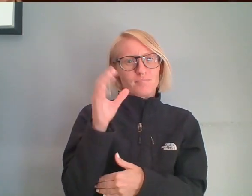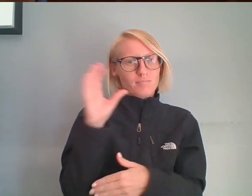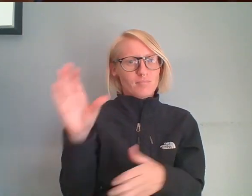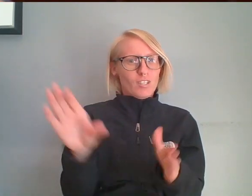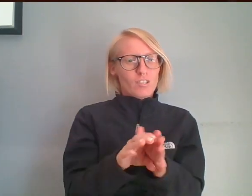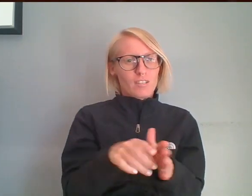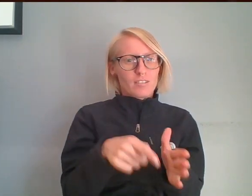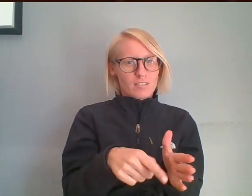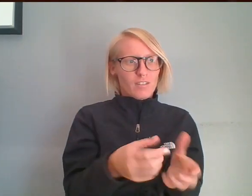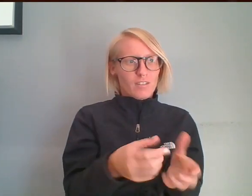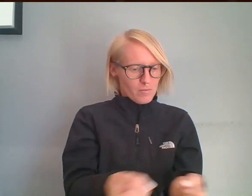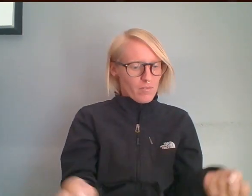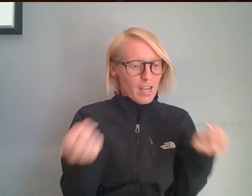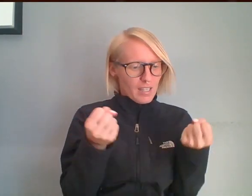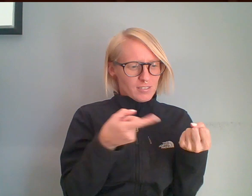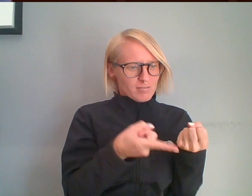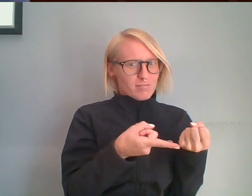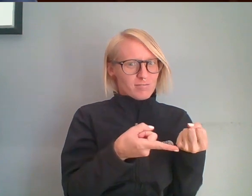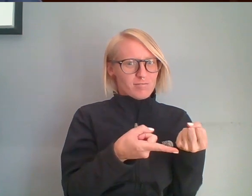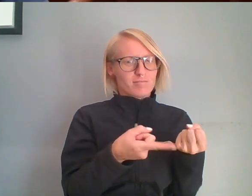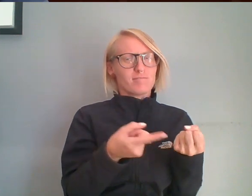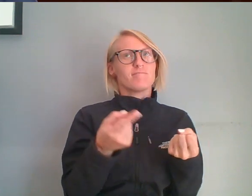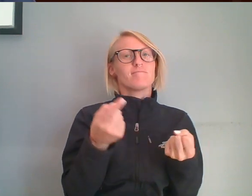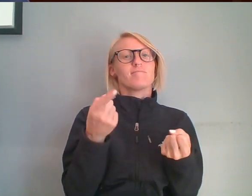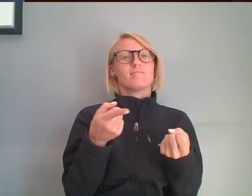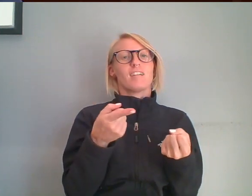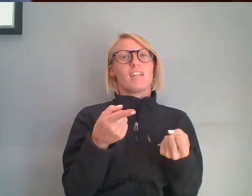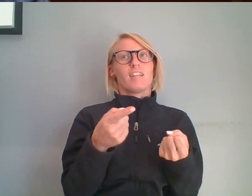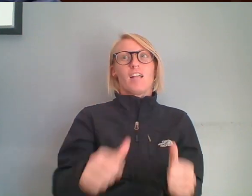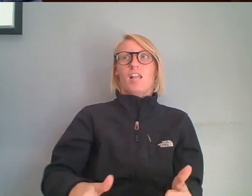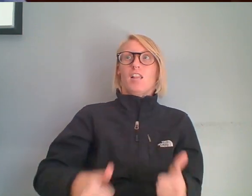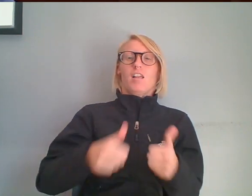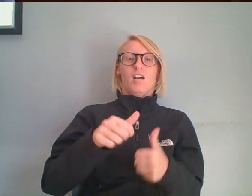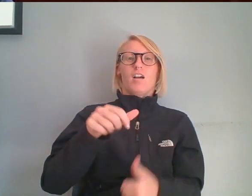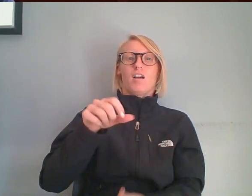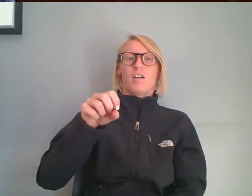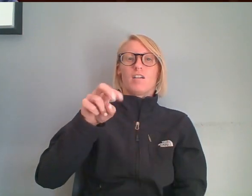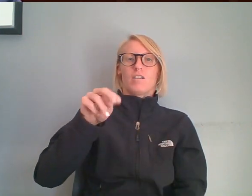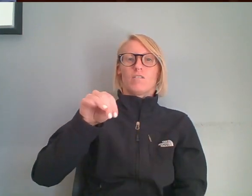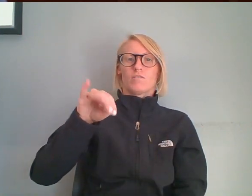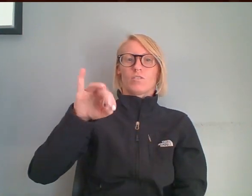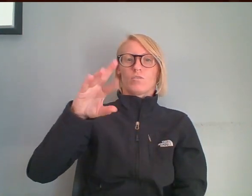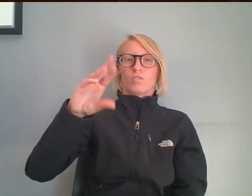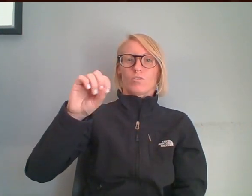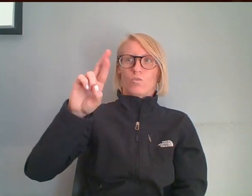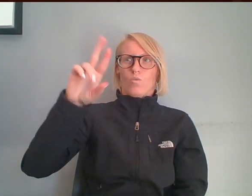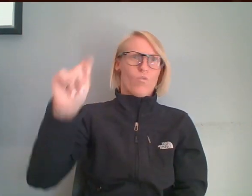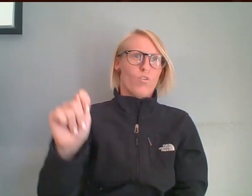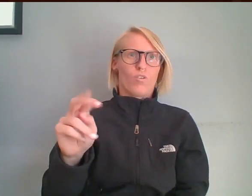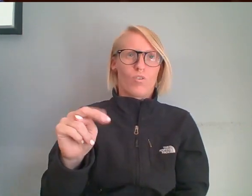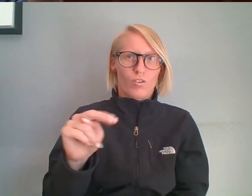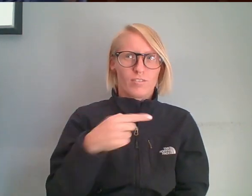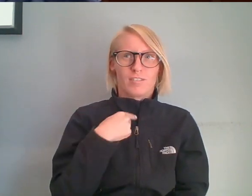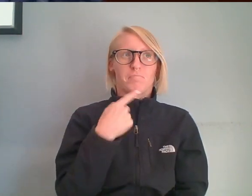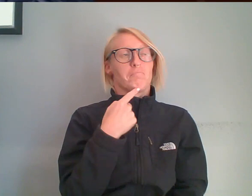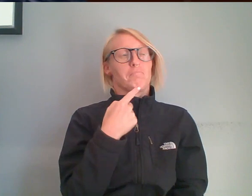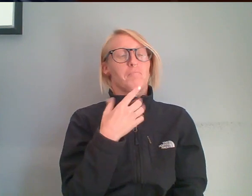have in mind what they're gonna find? And when they say live unicorn, we go, well, that's interesting, right?